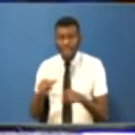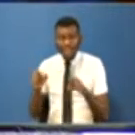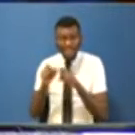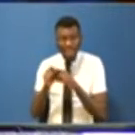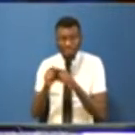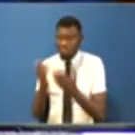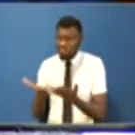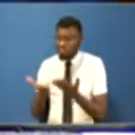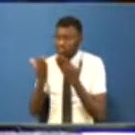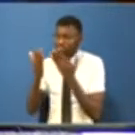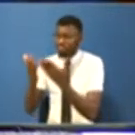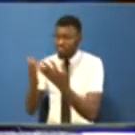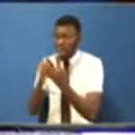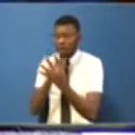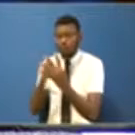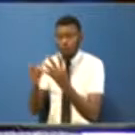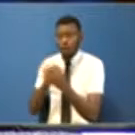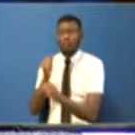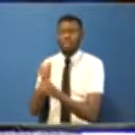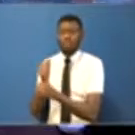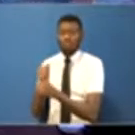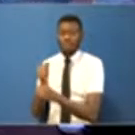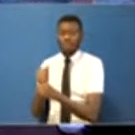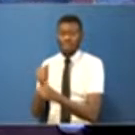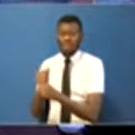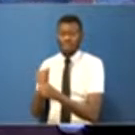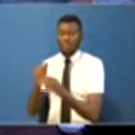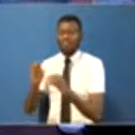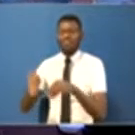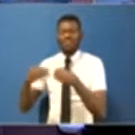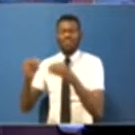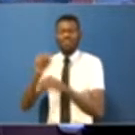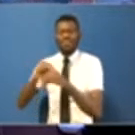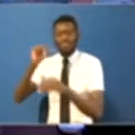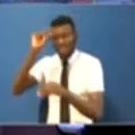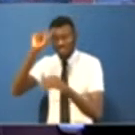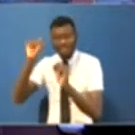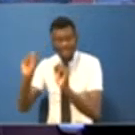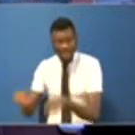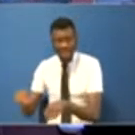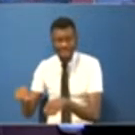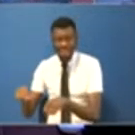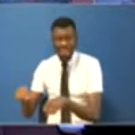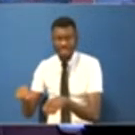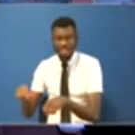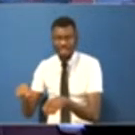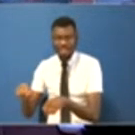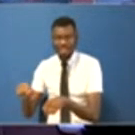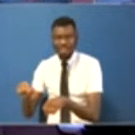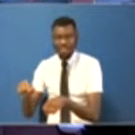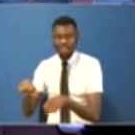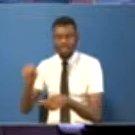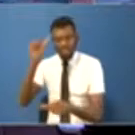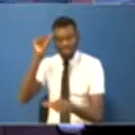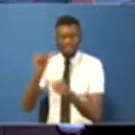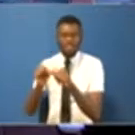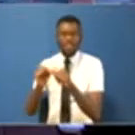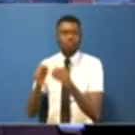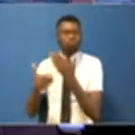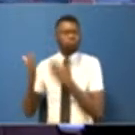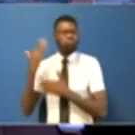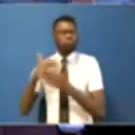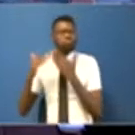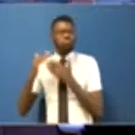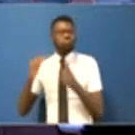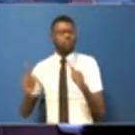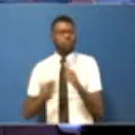over four key functions to the national government well if you look at the history of nms and why it was created first of